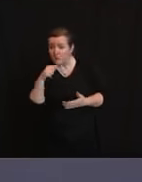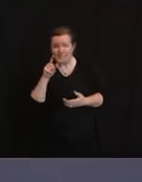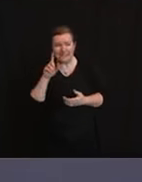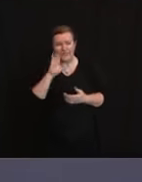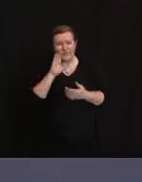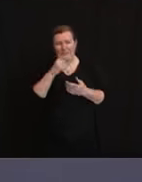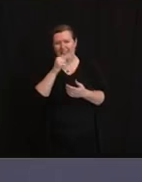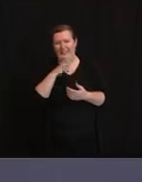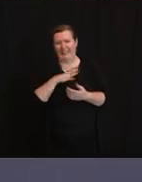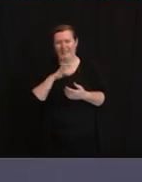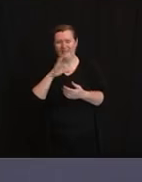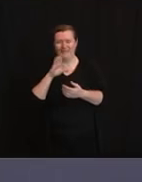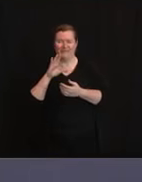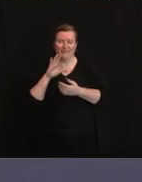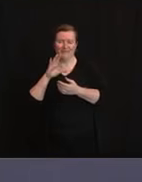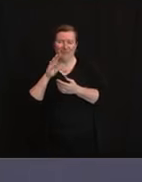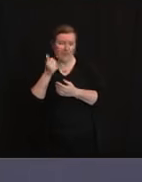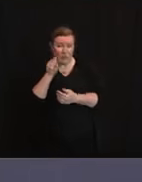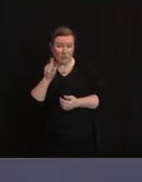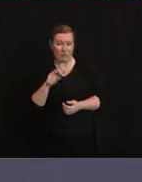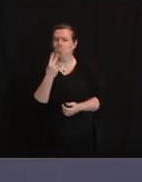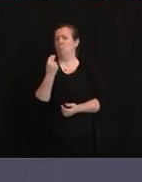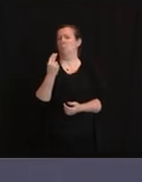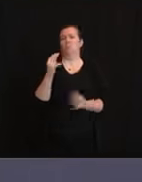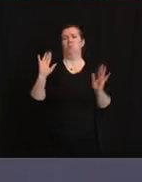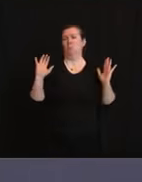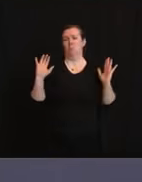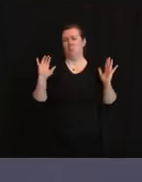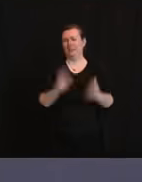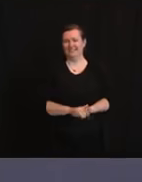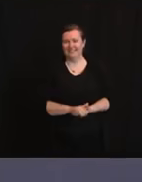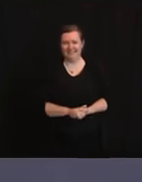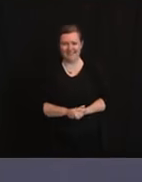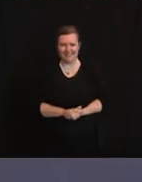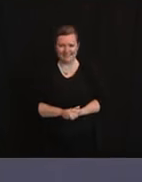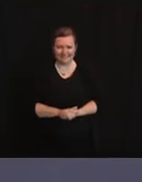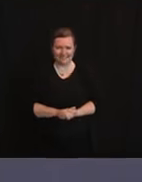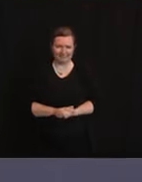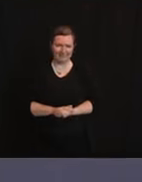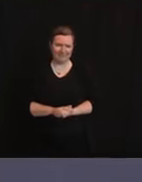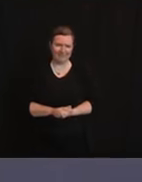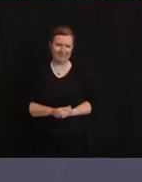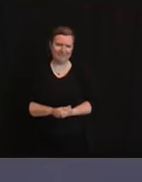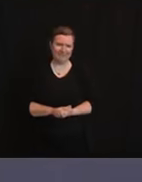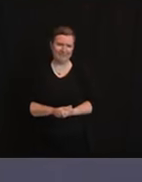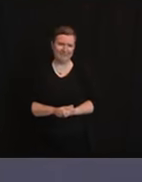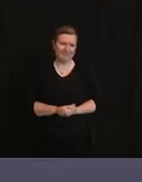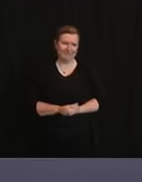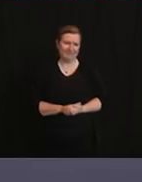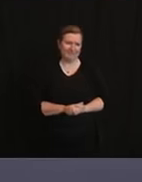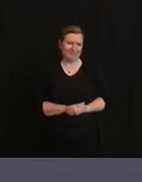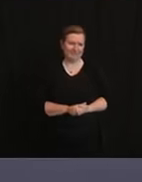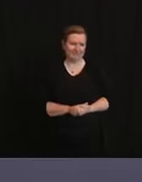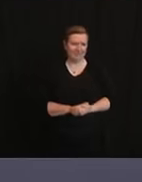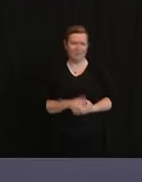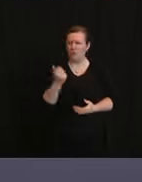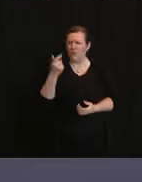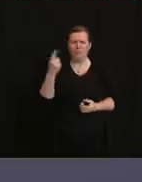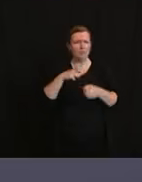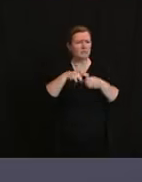Veterans Affairs General Mark Petarsky resigned last night, 5 days after he dropped an independent House bid, and as